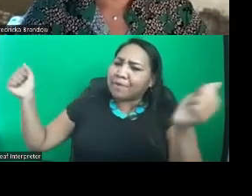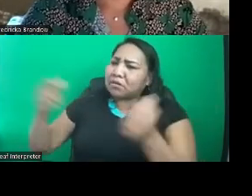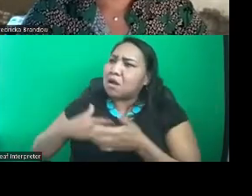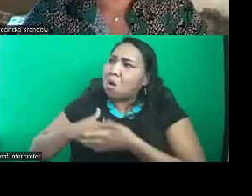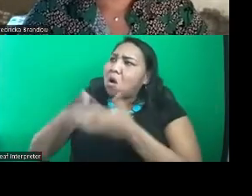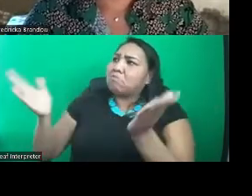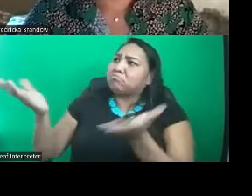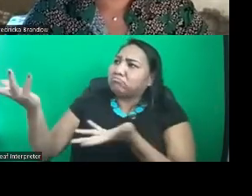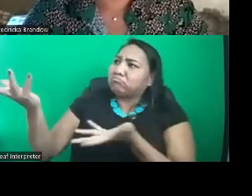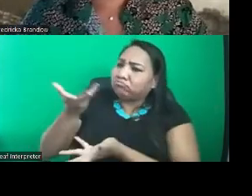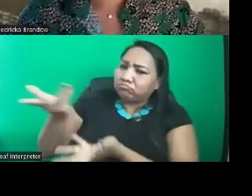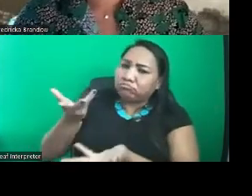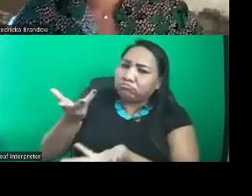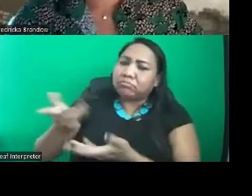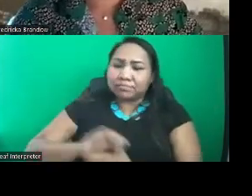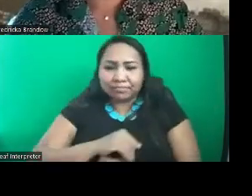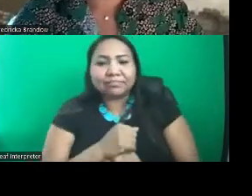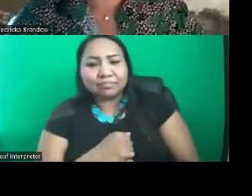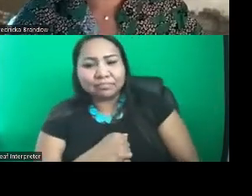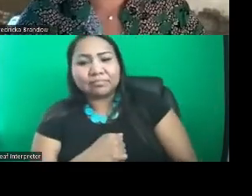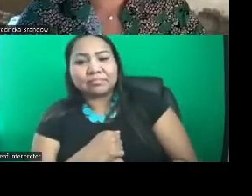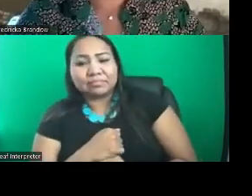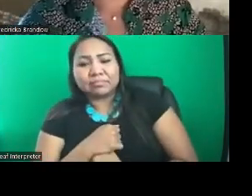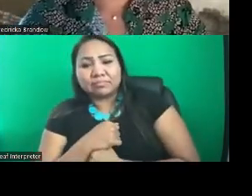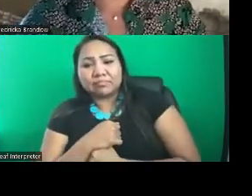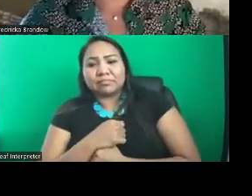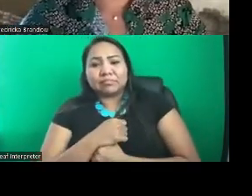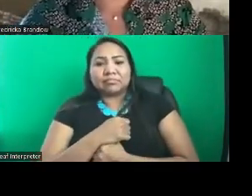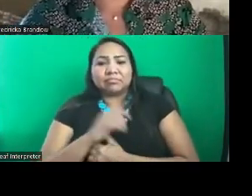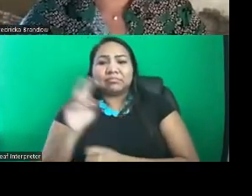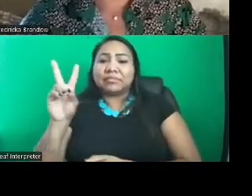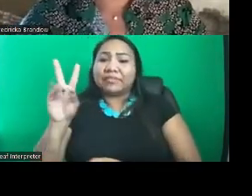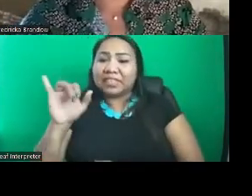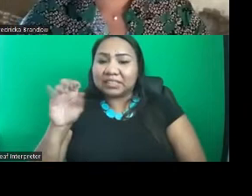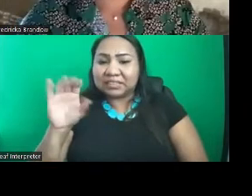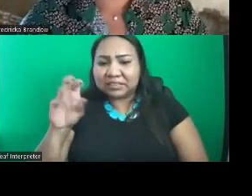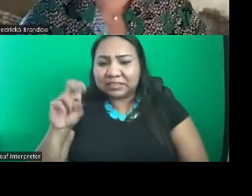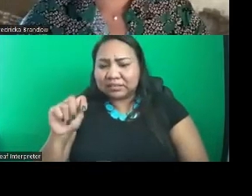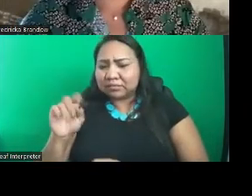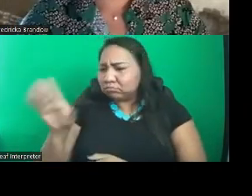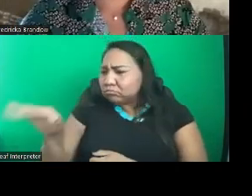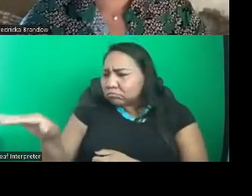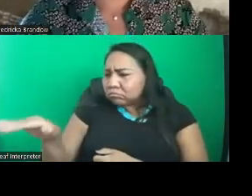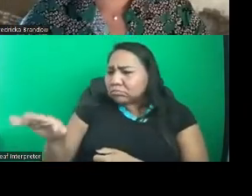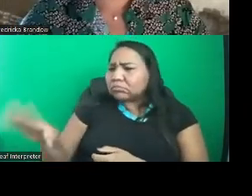you explain what you mean by the term critical understandings?